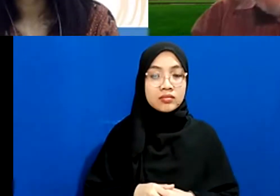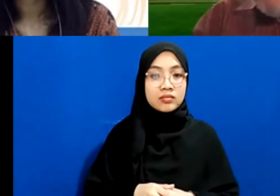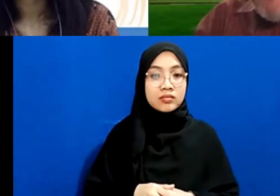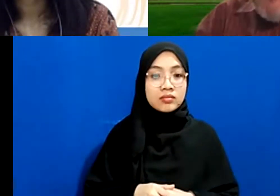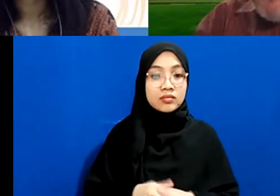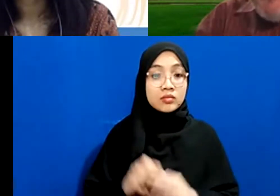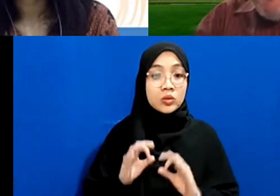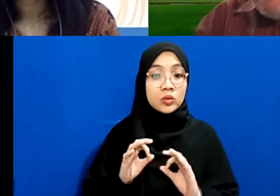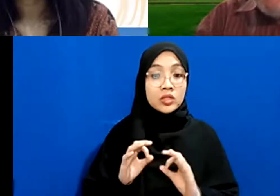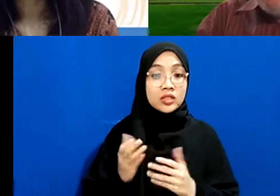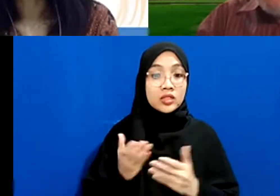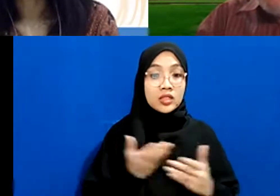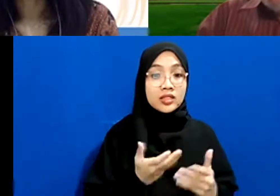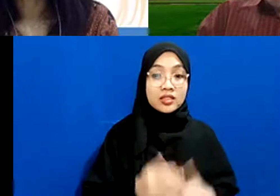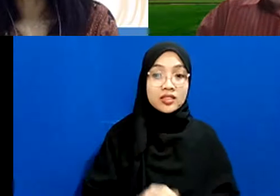Anybody?